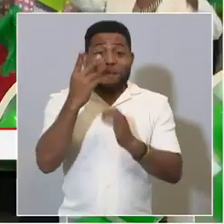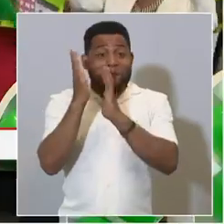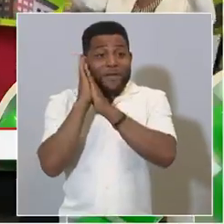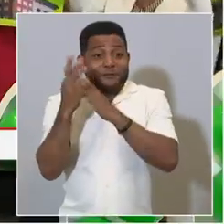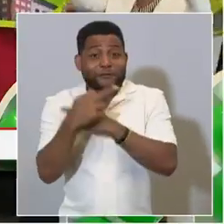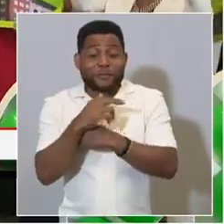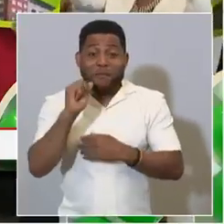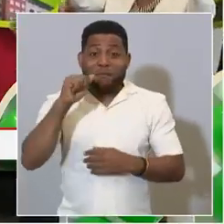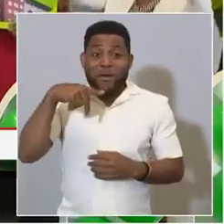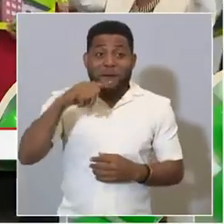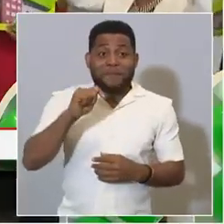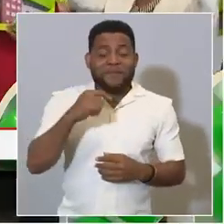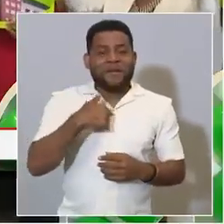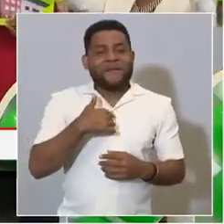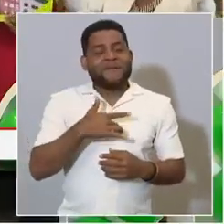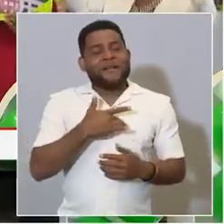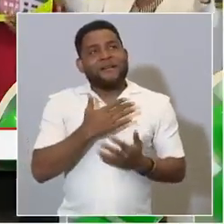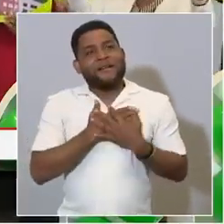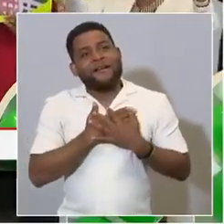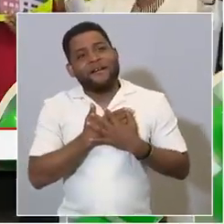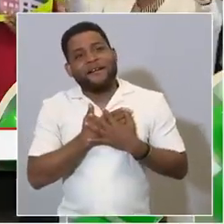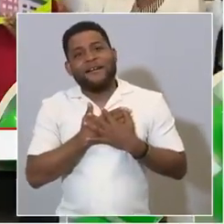children.